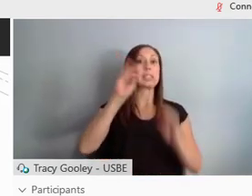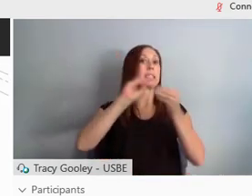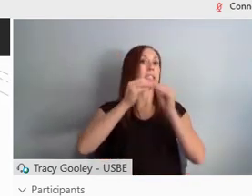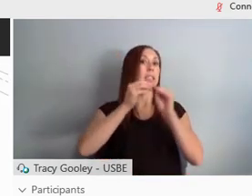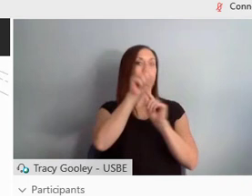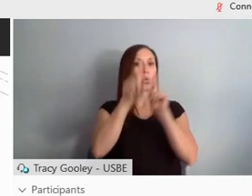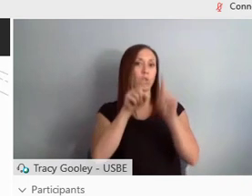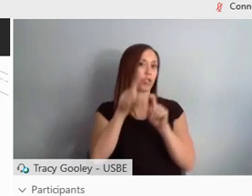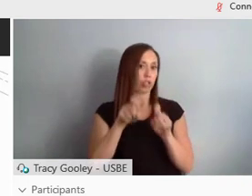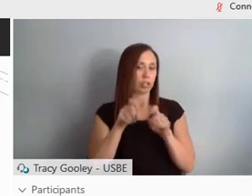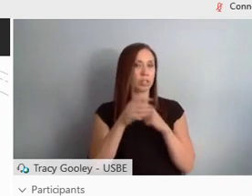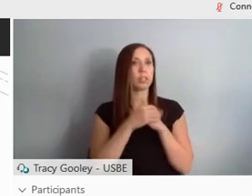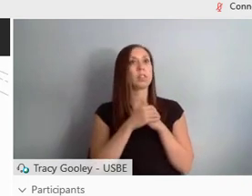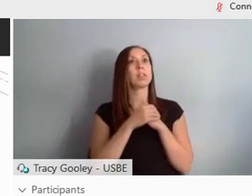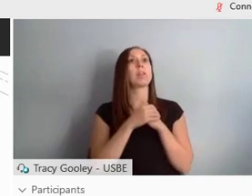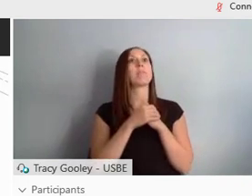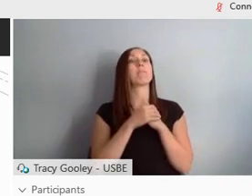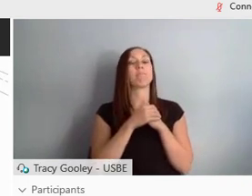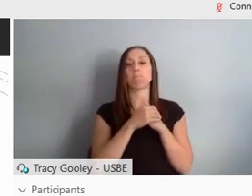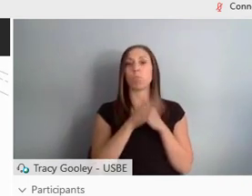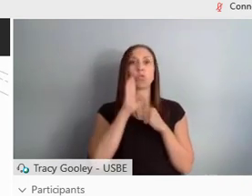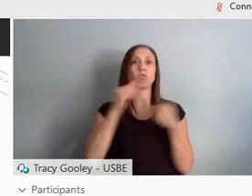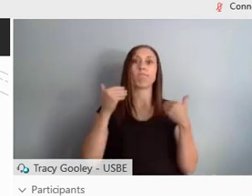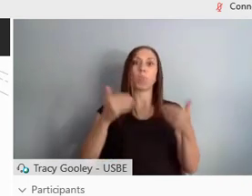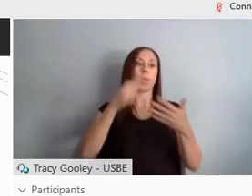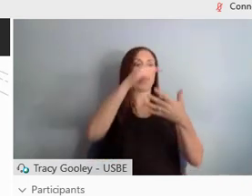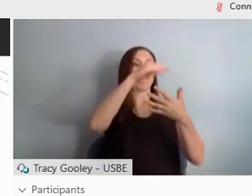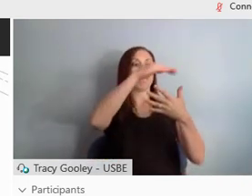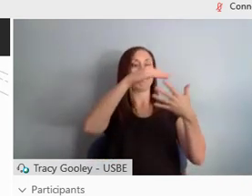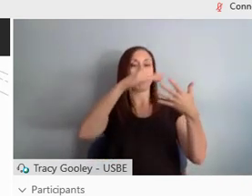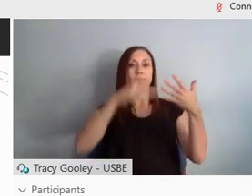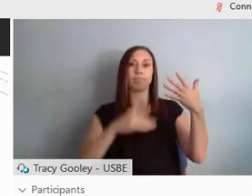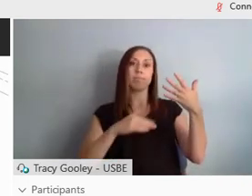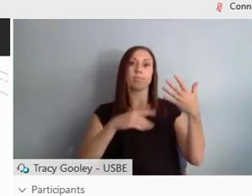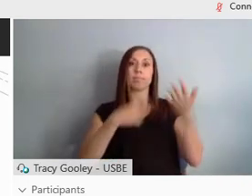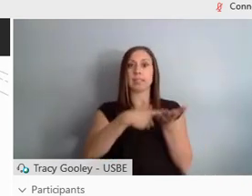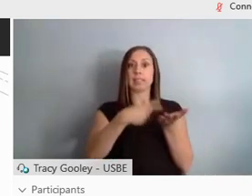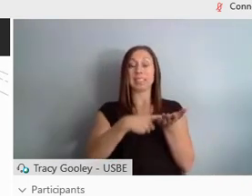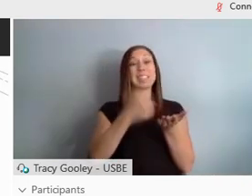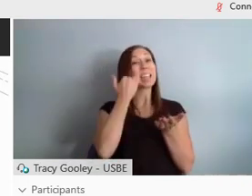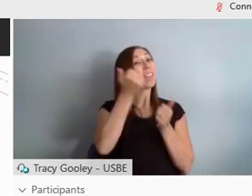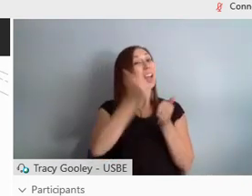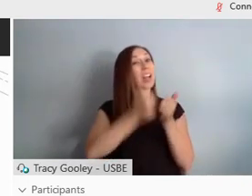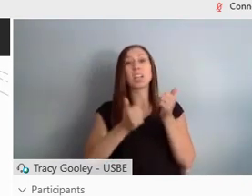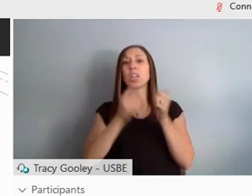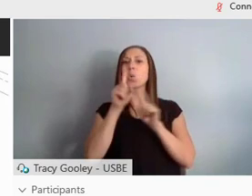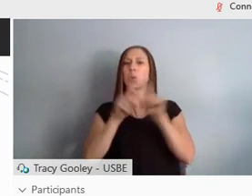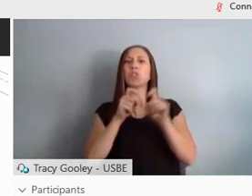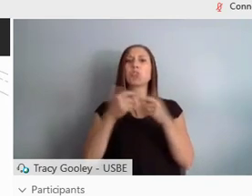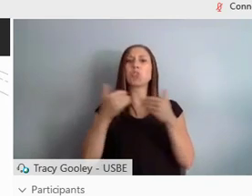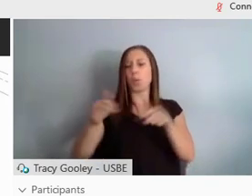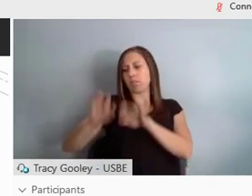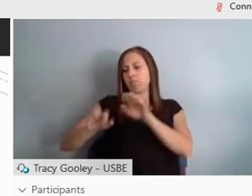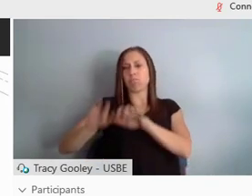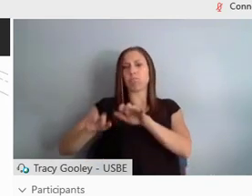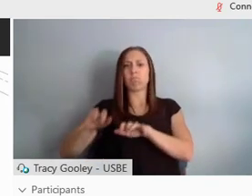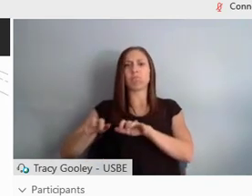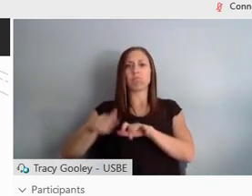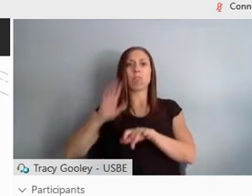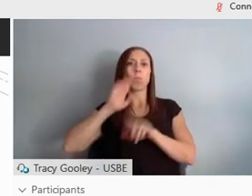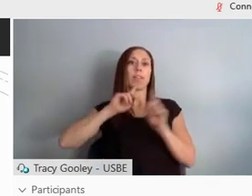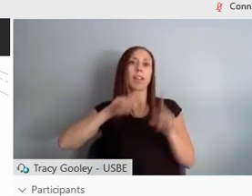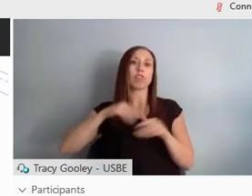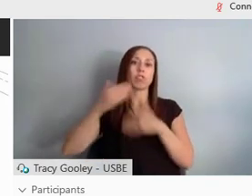numeracy questions. So we'll just go through these one by one. If you have any questions, go ahead and put them in the chat box as